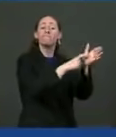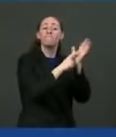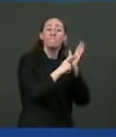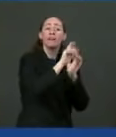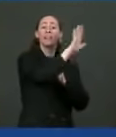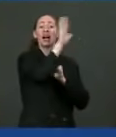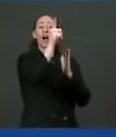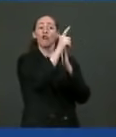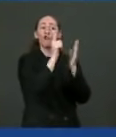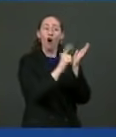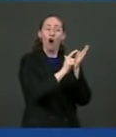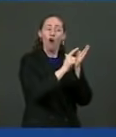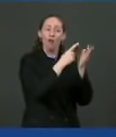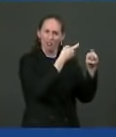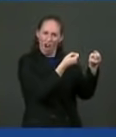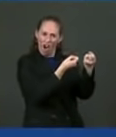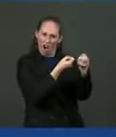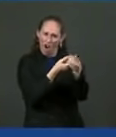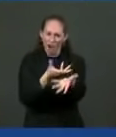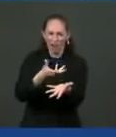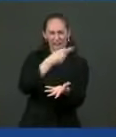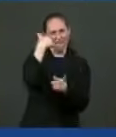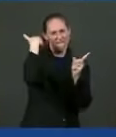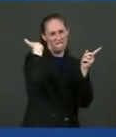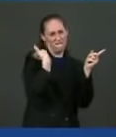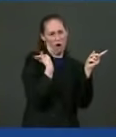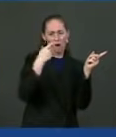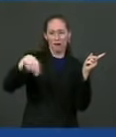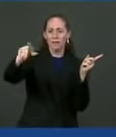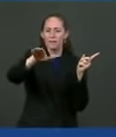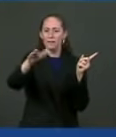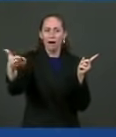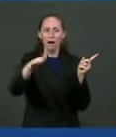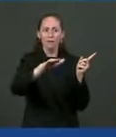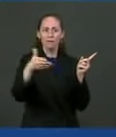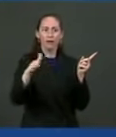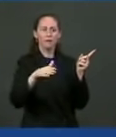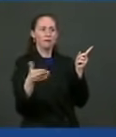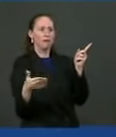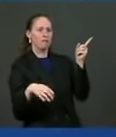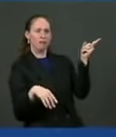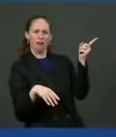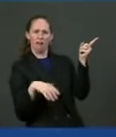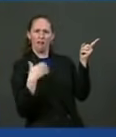We cannot allow these actions to stand in the way of protecting the large